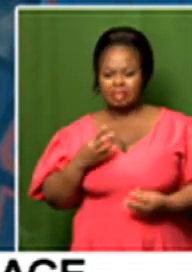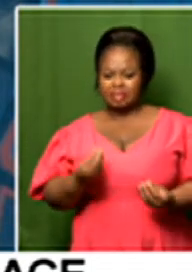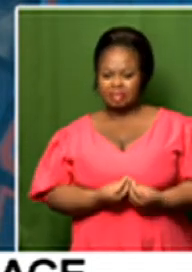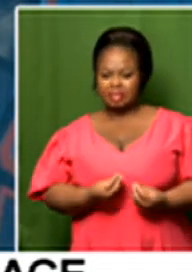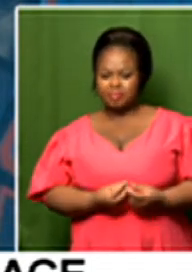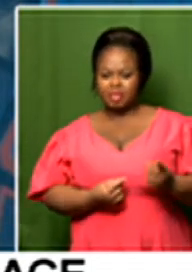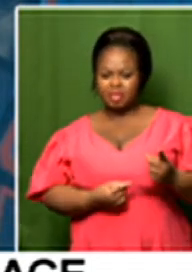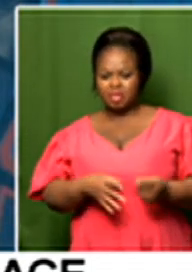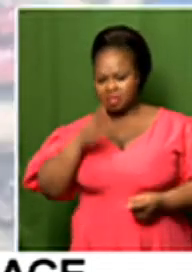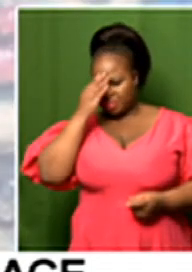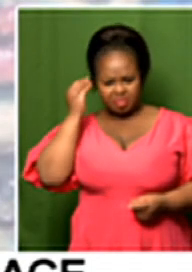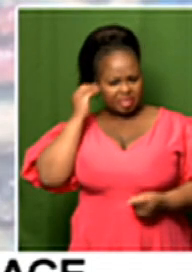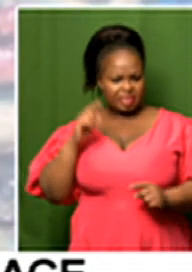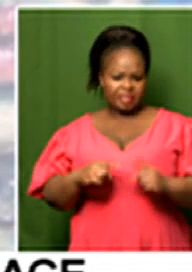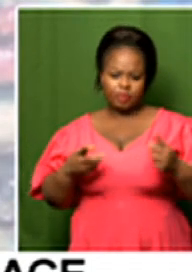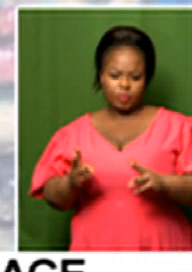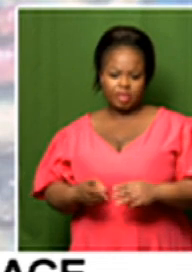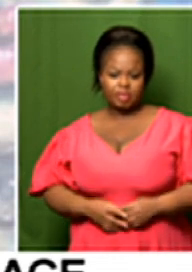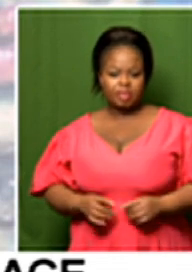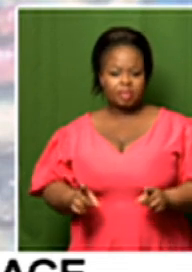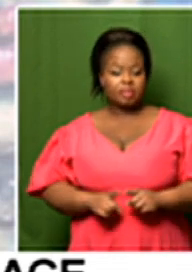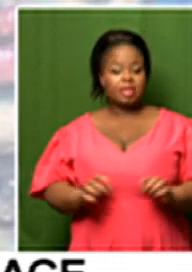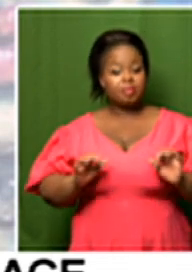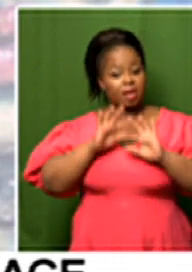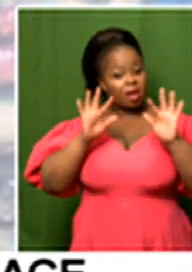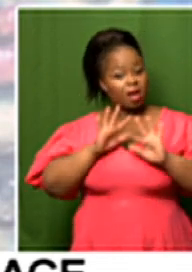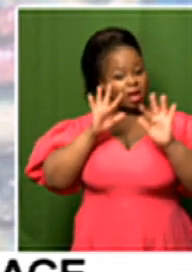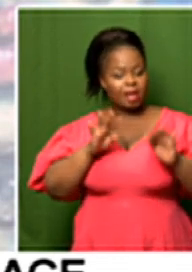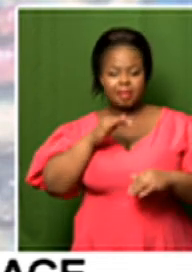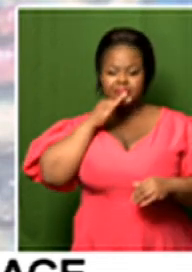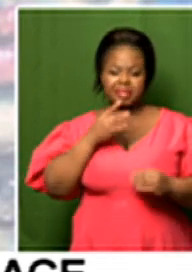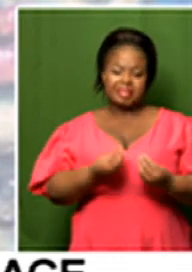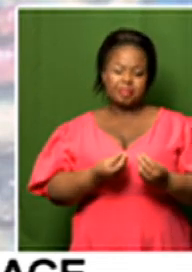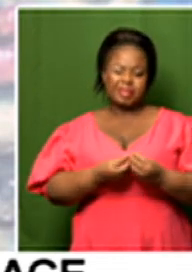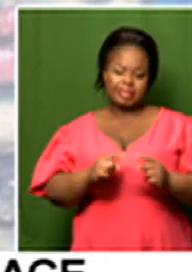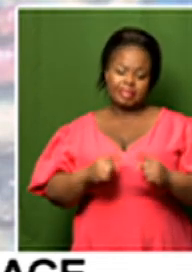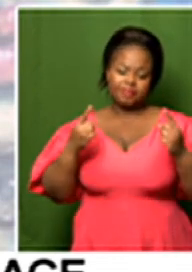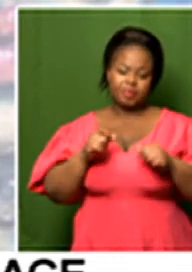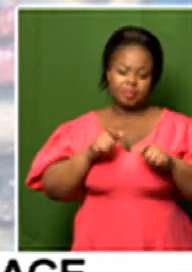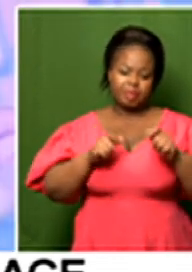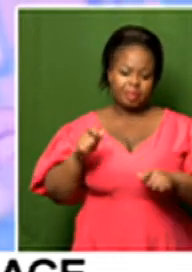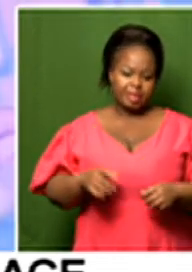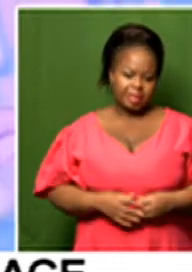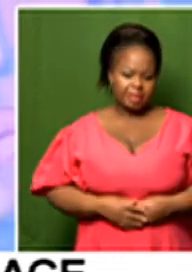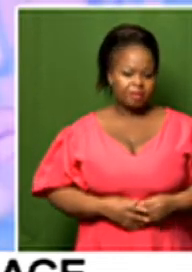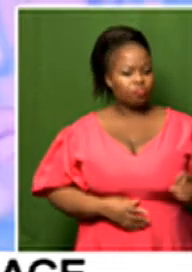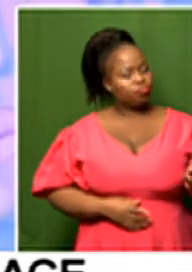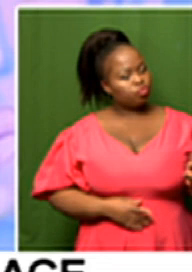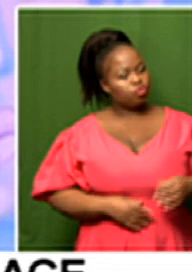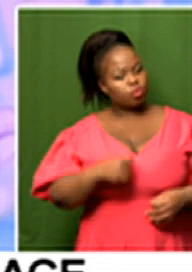they'll be read in a totally different way. Sure. Even the color has meaning for people in a different ways. And how do you